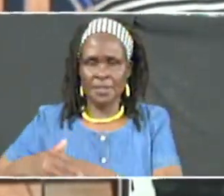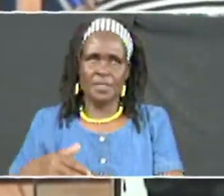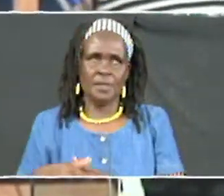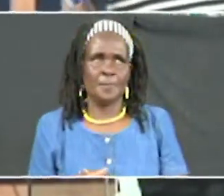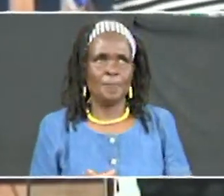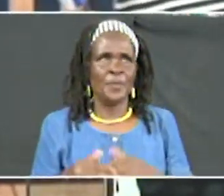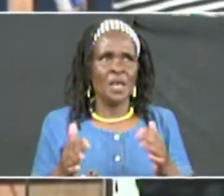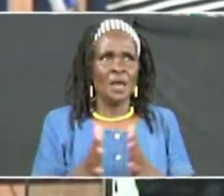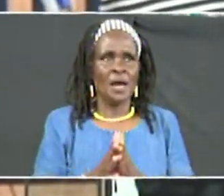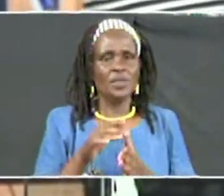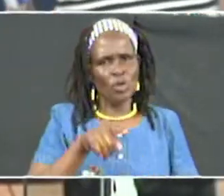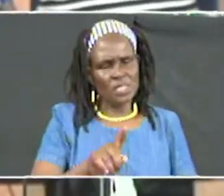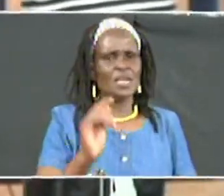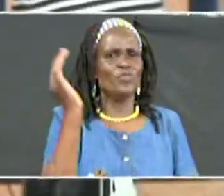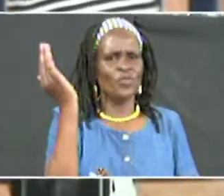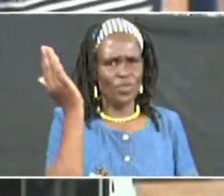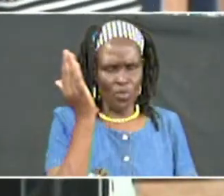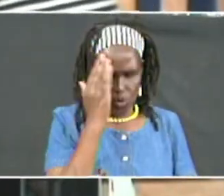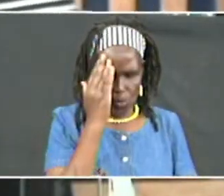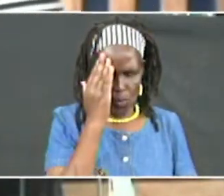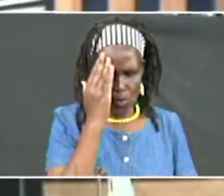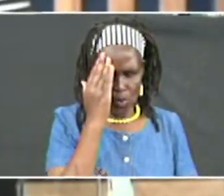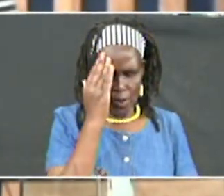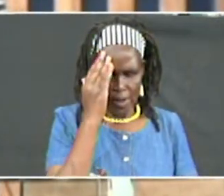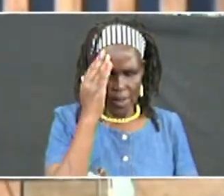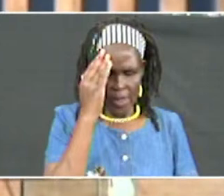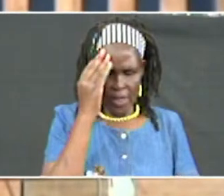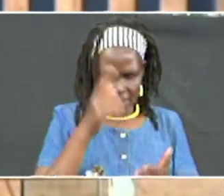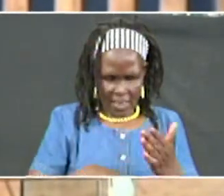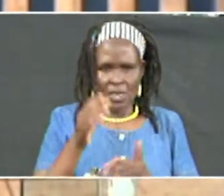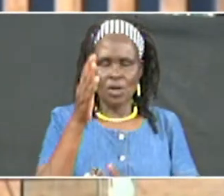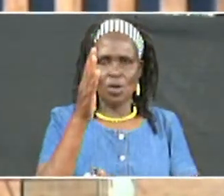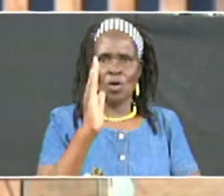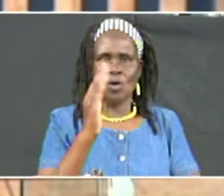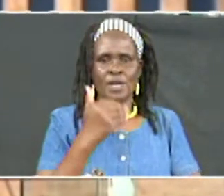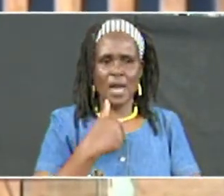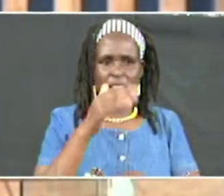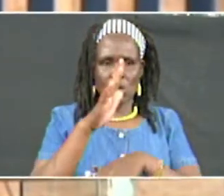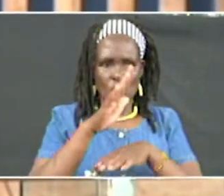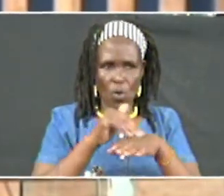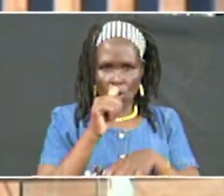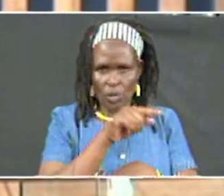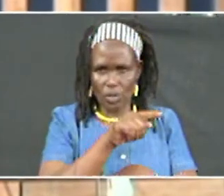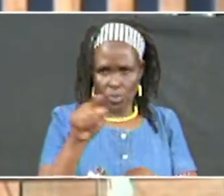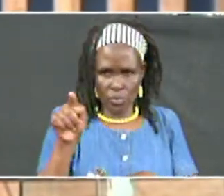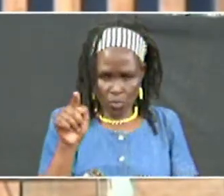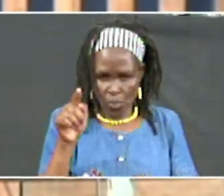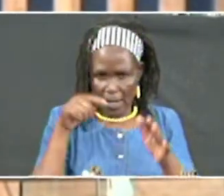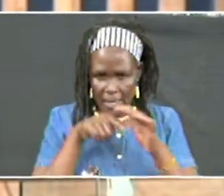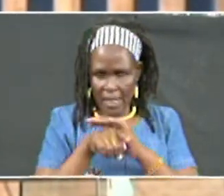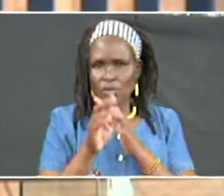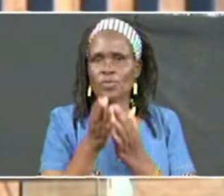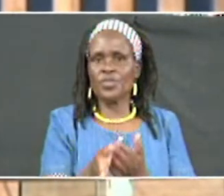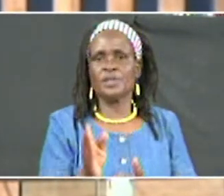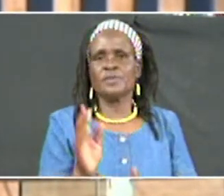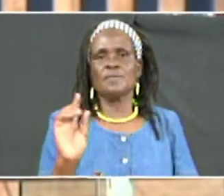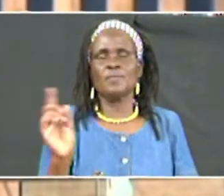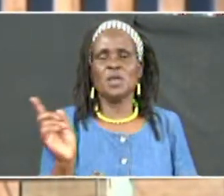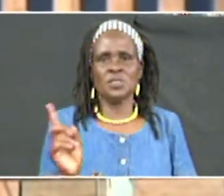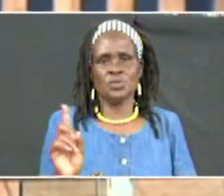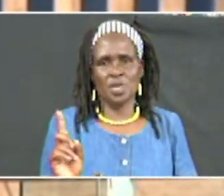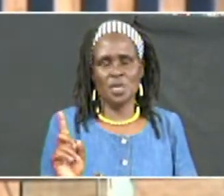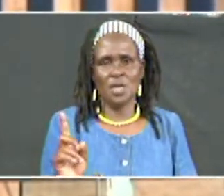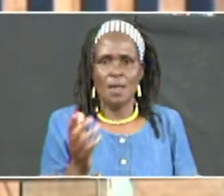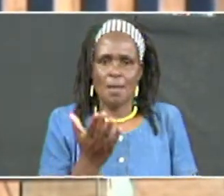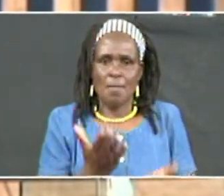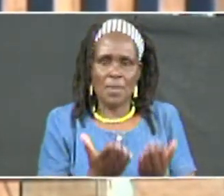and you know that God has called you into this ministry, maybe